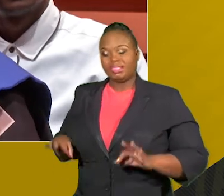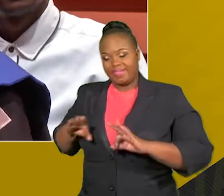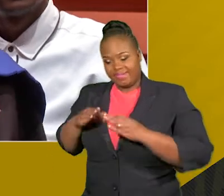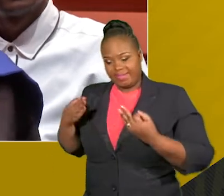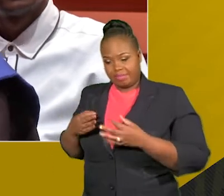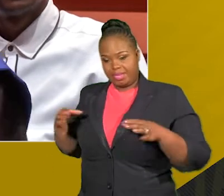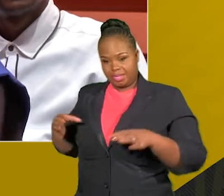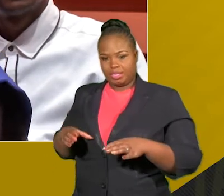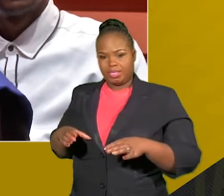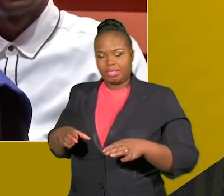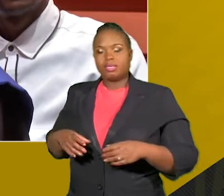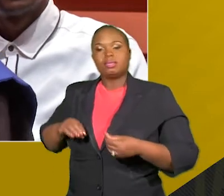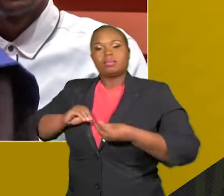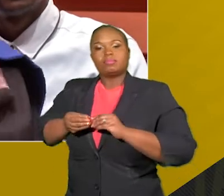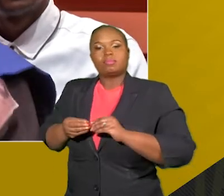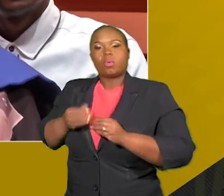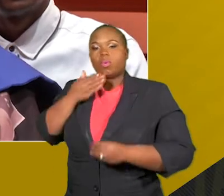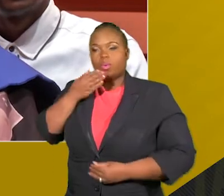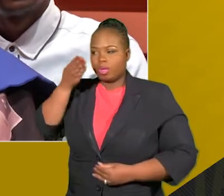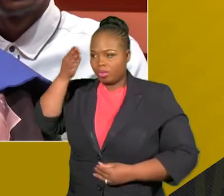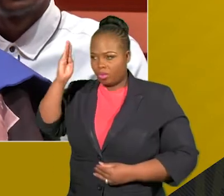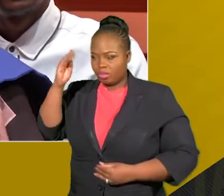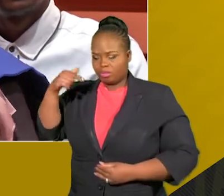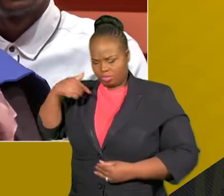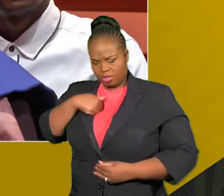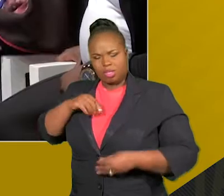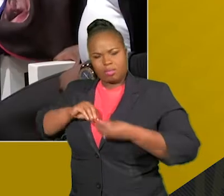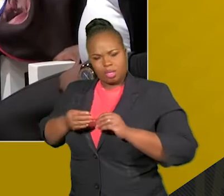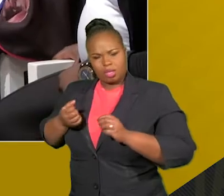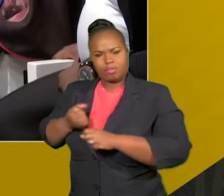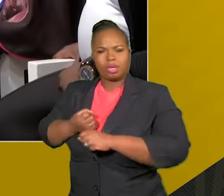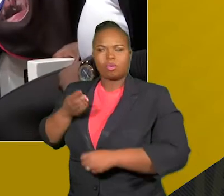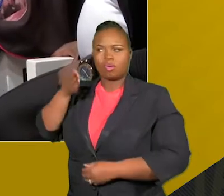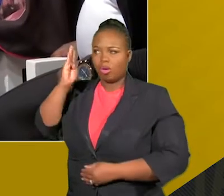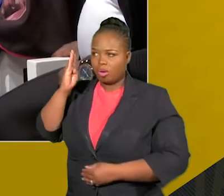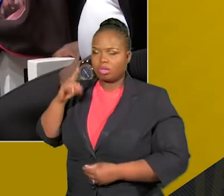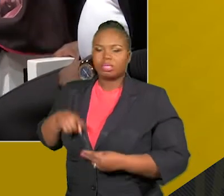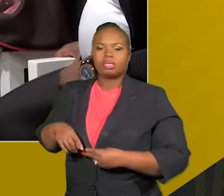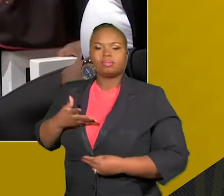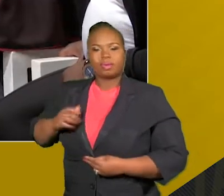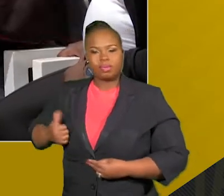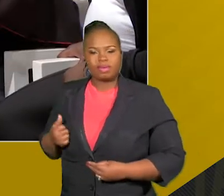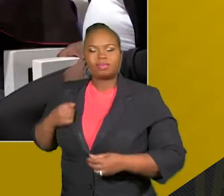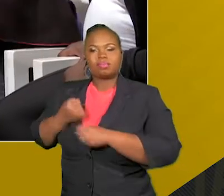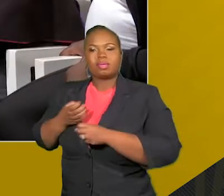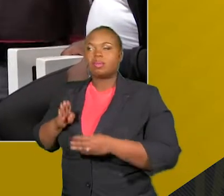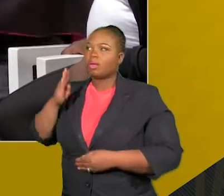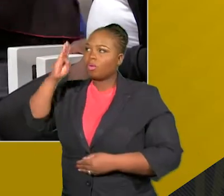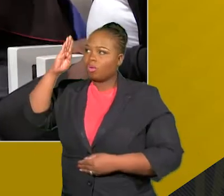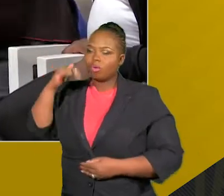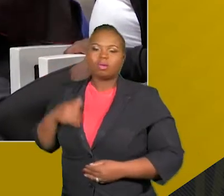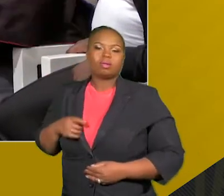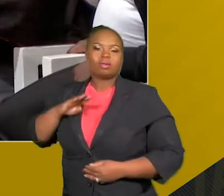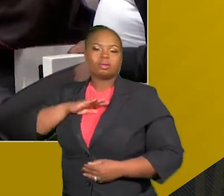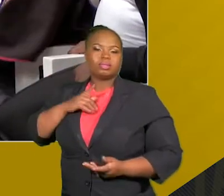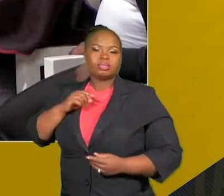The family is created by God. Okay. I am created by God. My spouse is created by God. Okay. So in everything, that